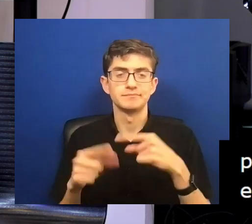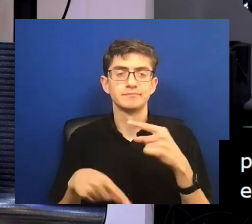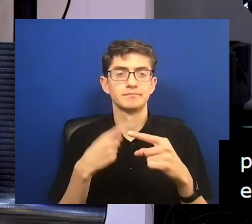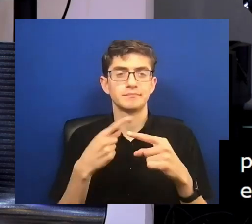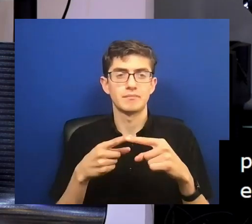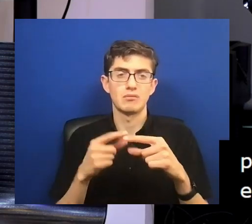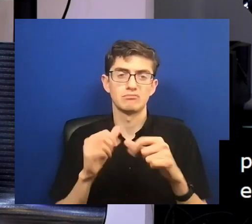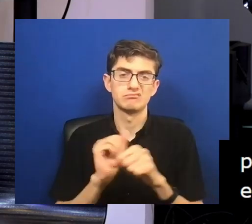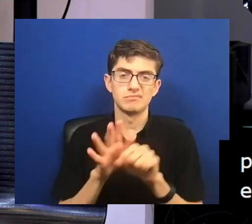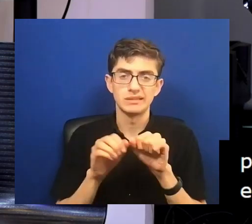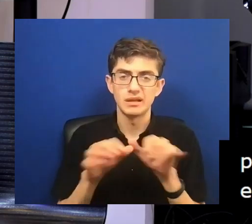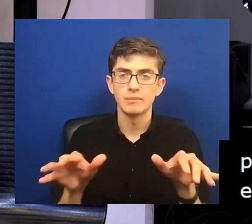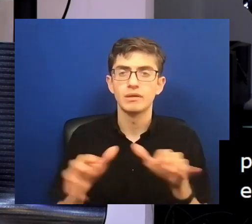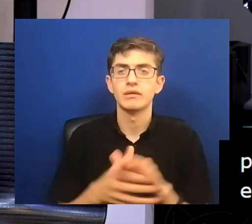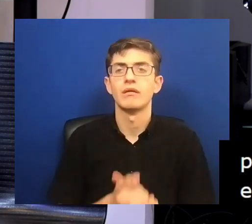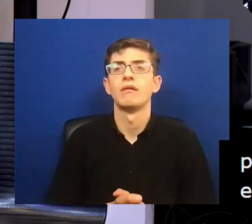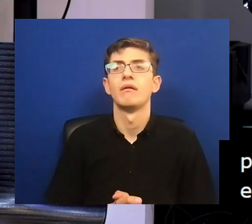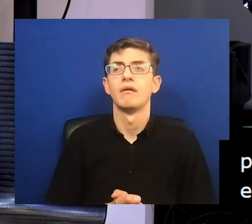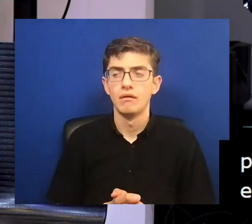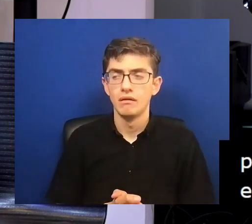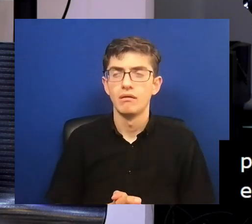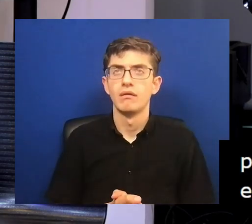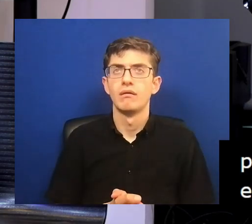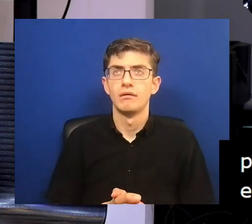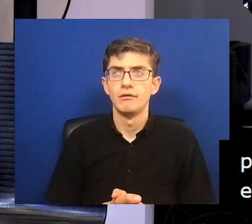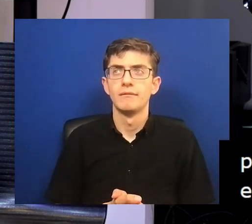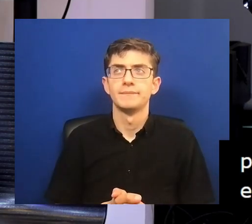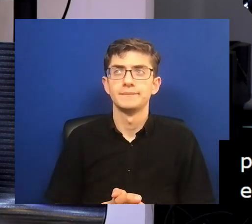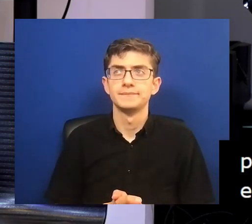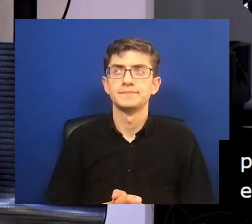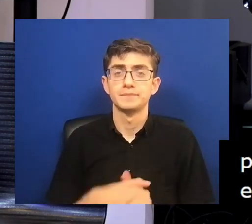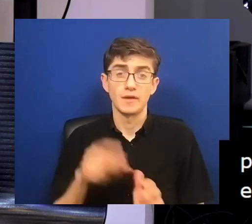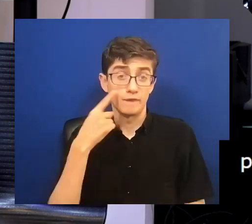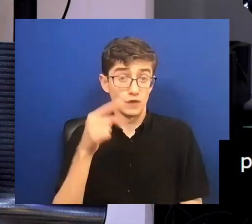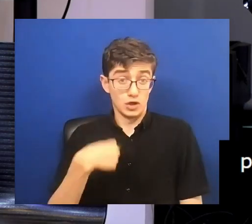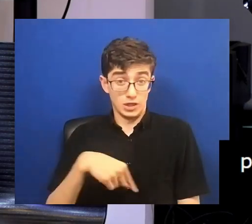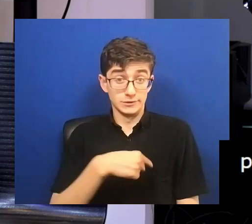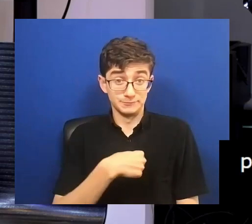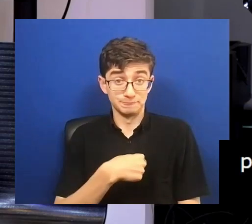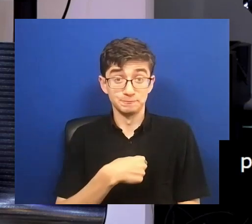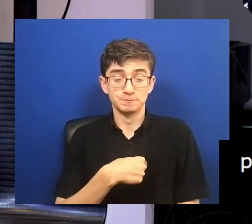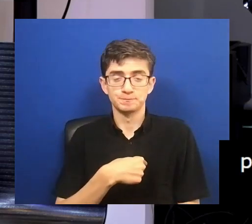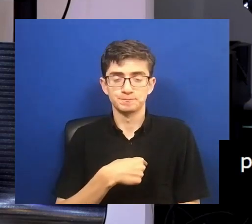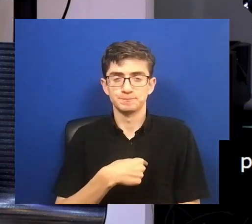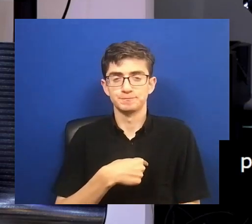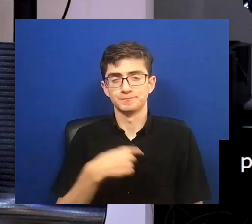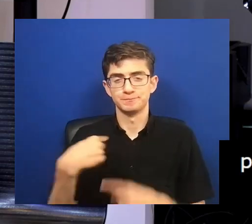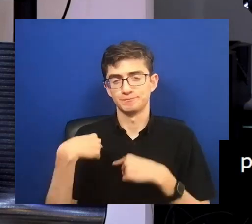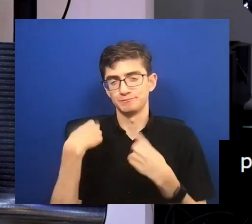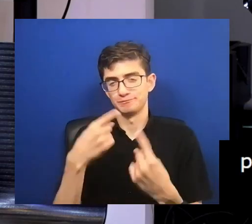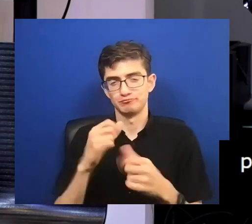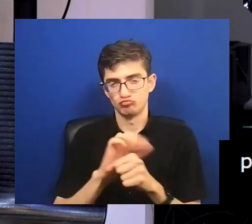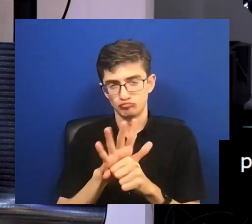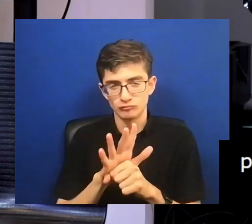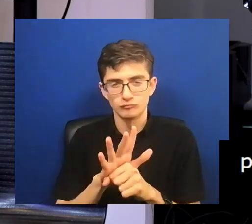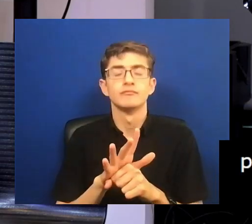pandemic is for us since the pandemic, since we're